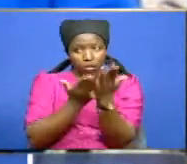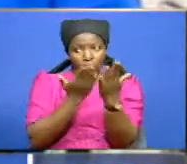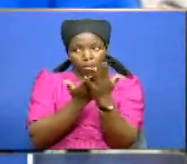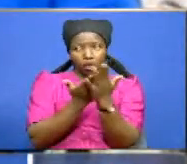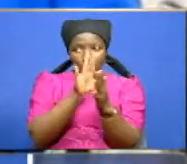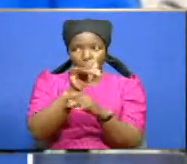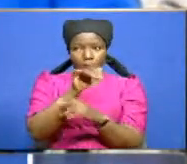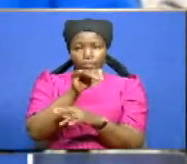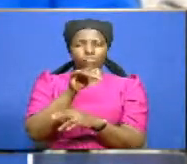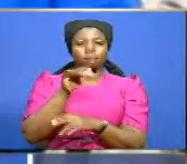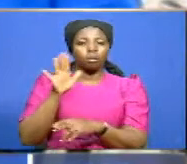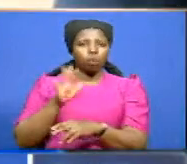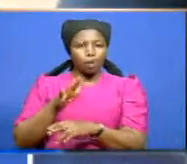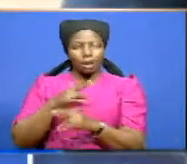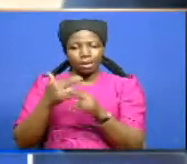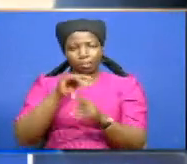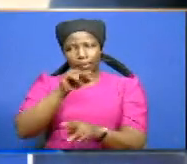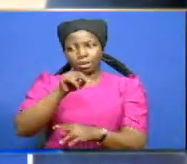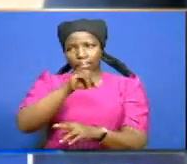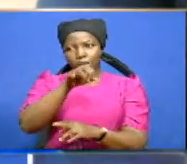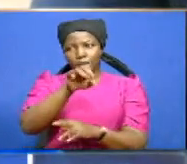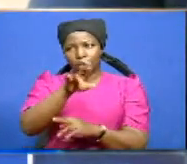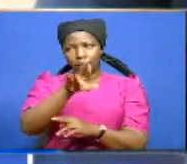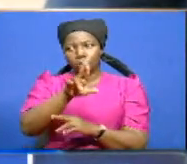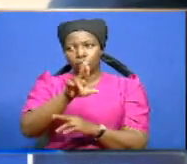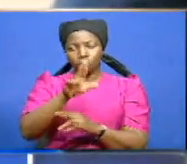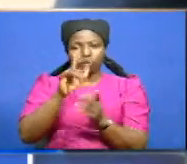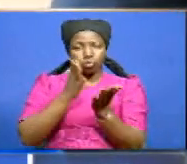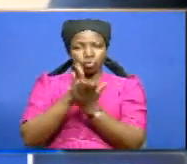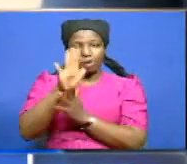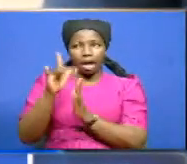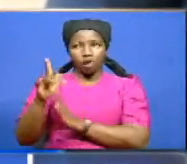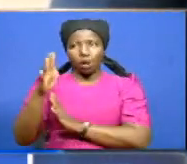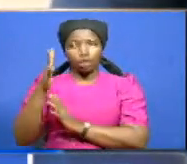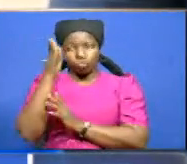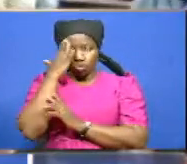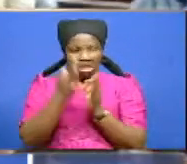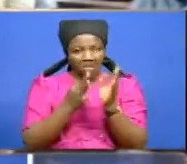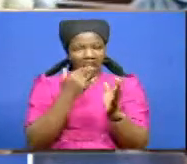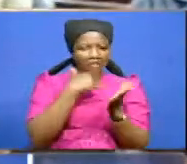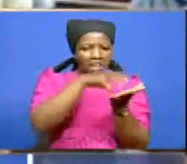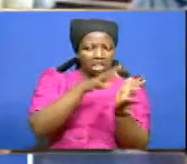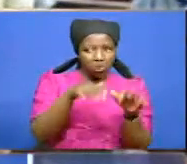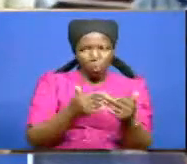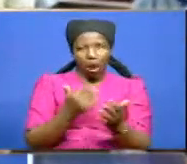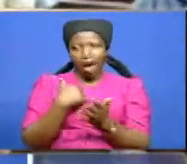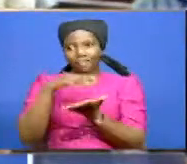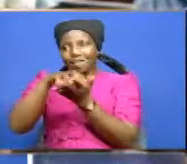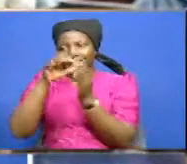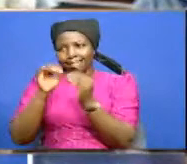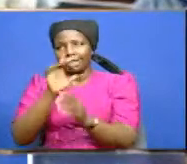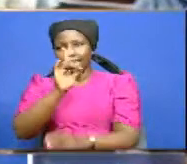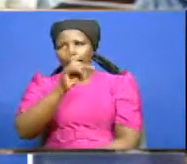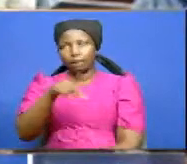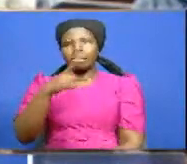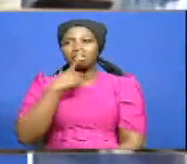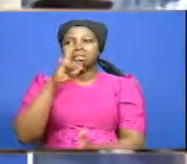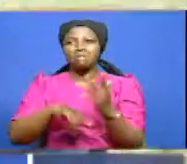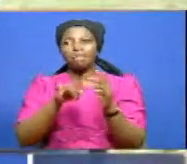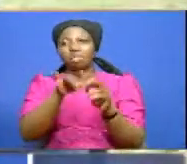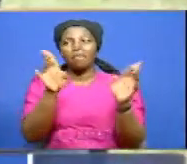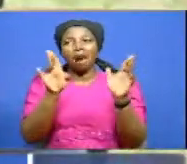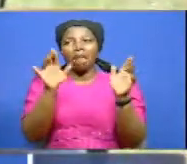of former convict Julius Wambua, through his lawyer to establish whether there was a case or not. The DPP indicated that they were not ready